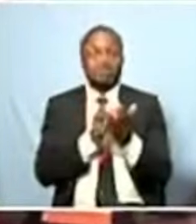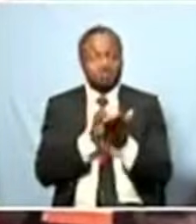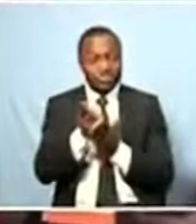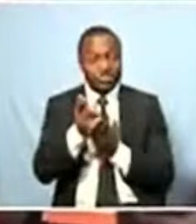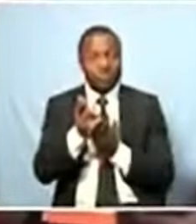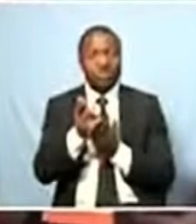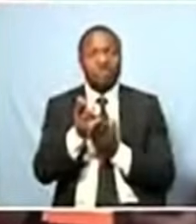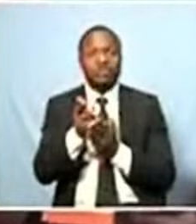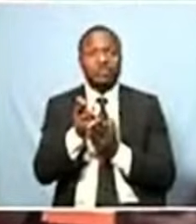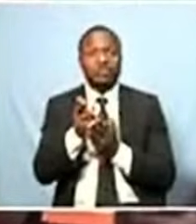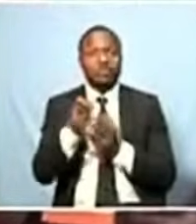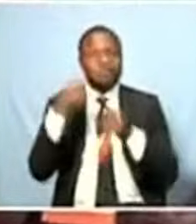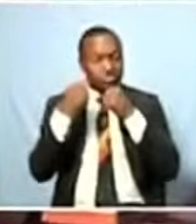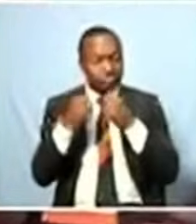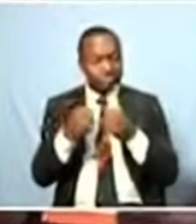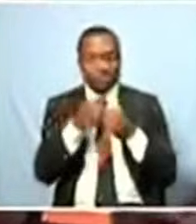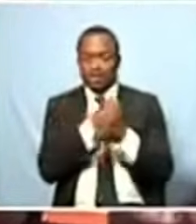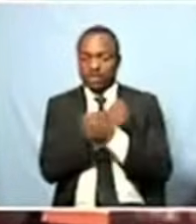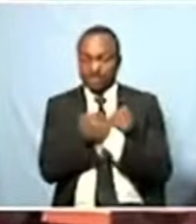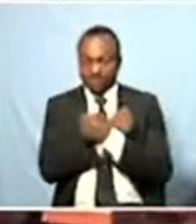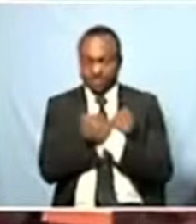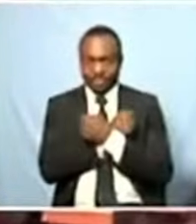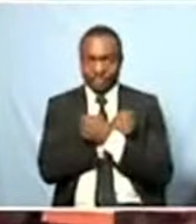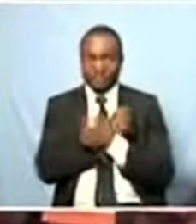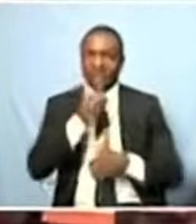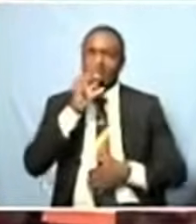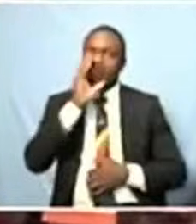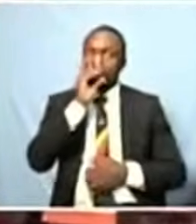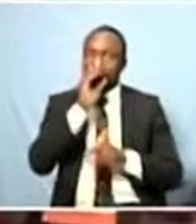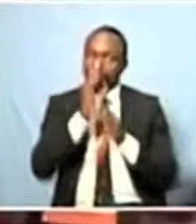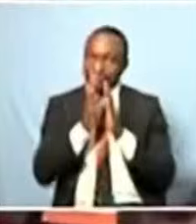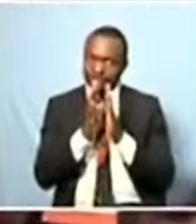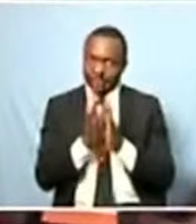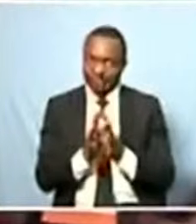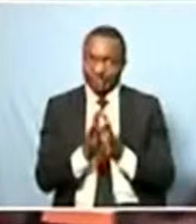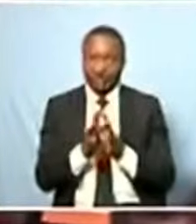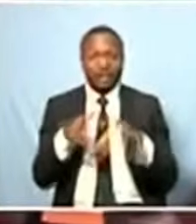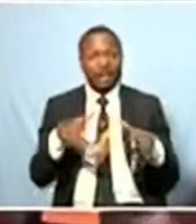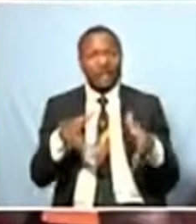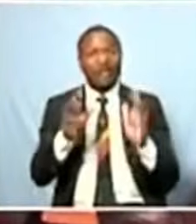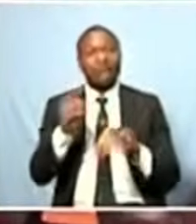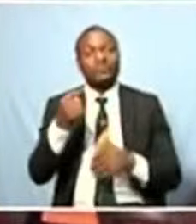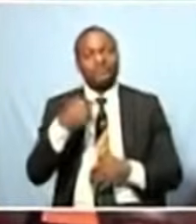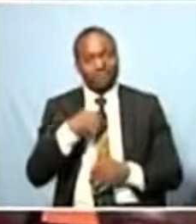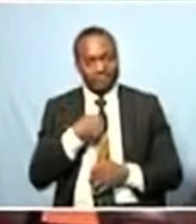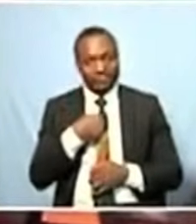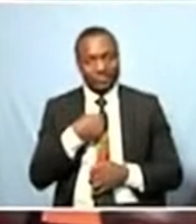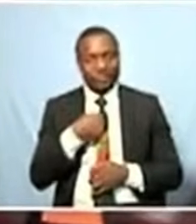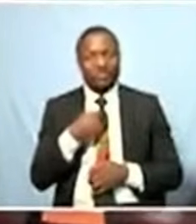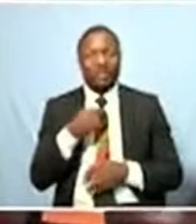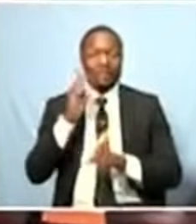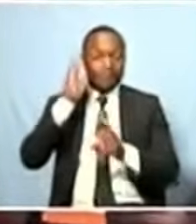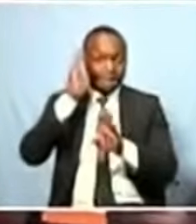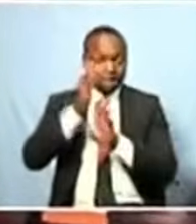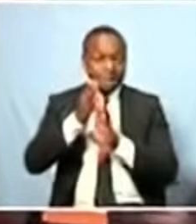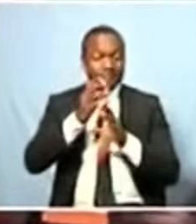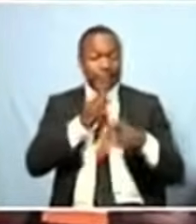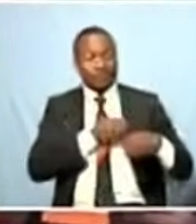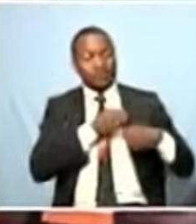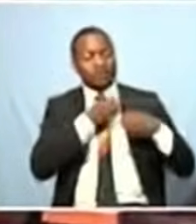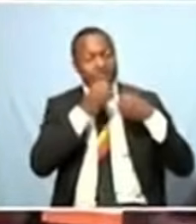integrity, resilience, and passion. Madam Speaker, allow me to particularly express